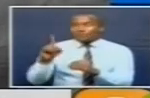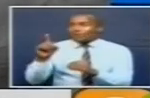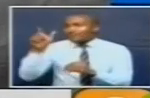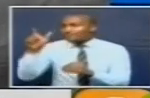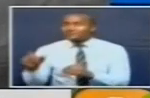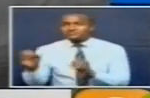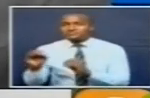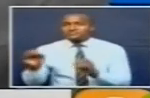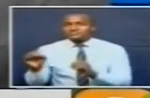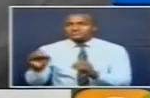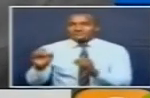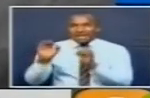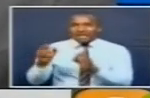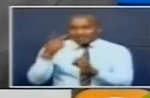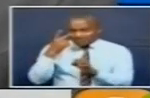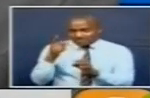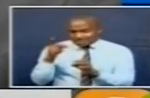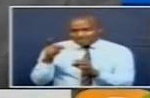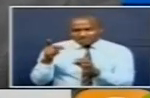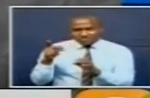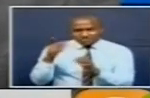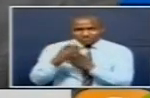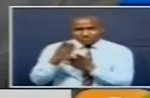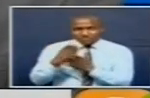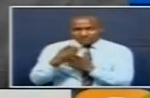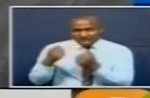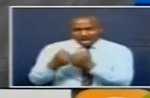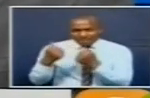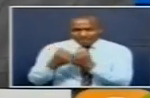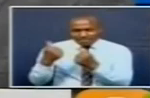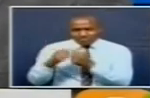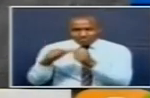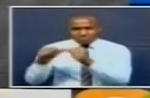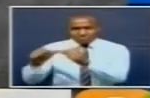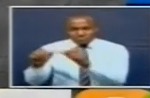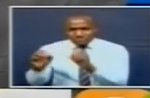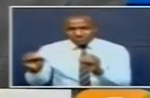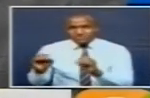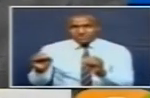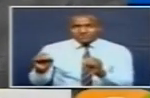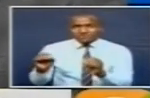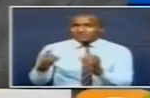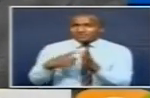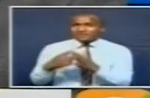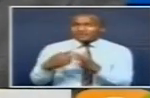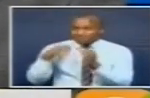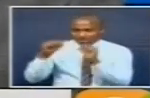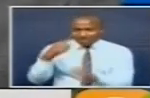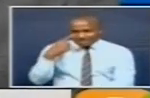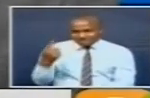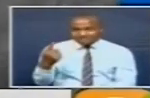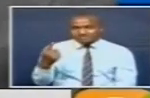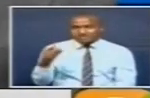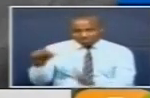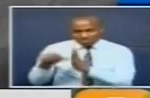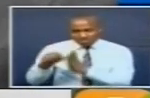And statistically, if we see there's a trend that is that is not consistent with what we expect, then we are able to tell there's a